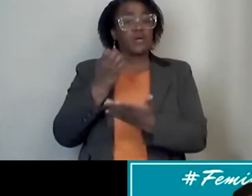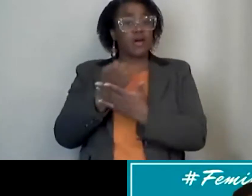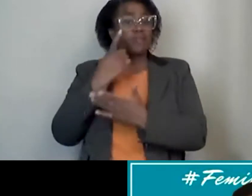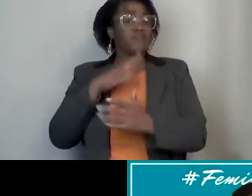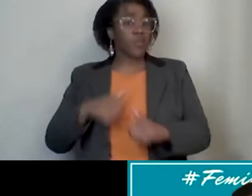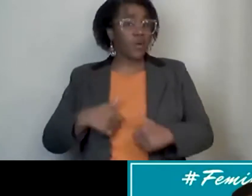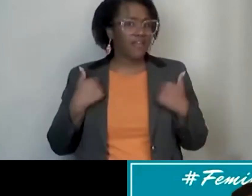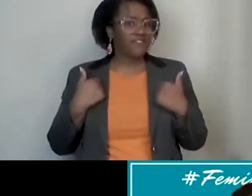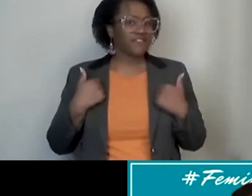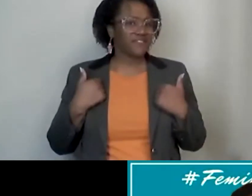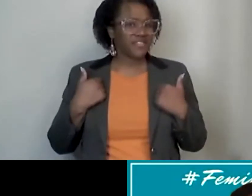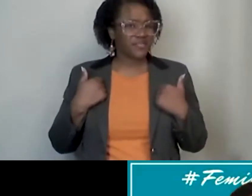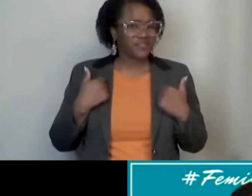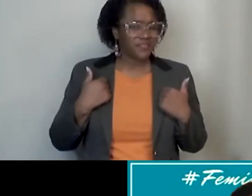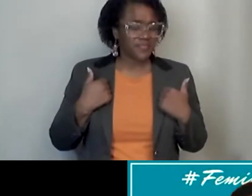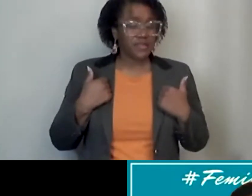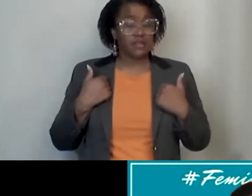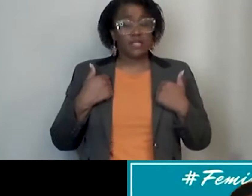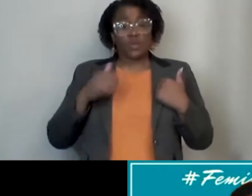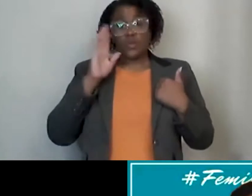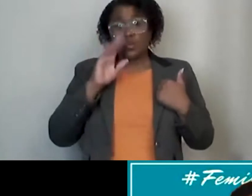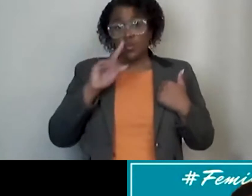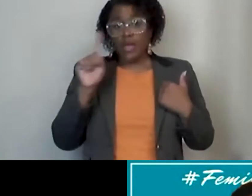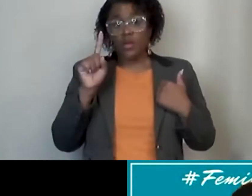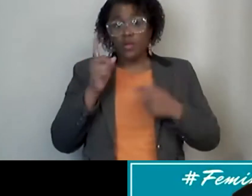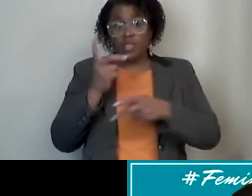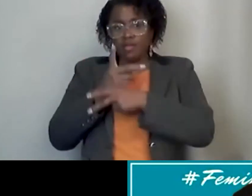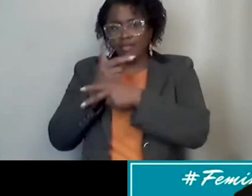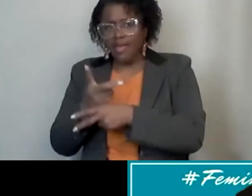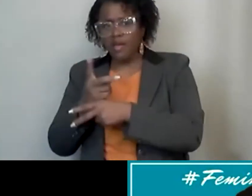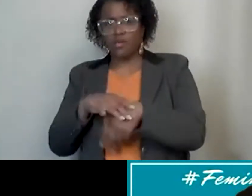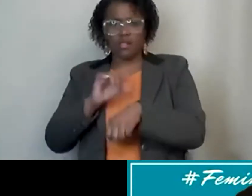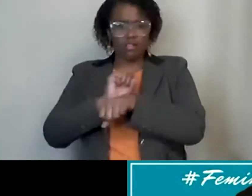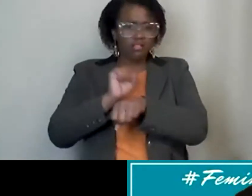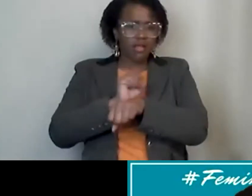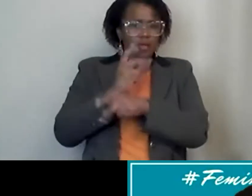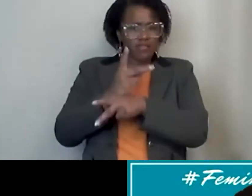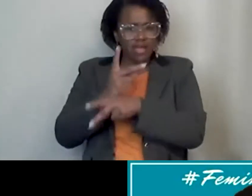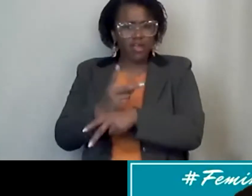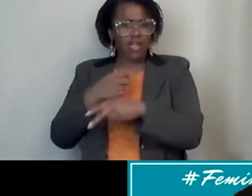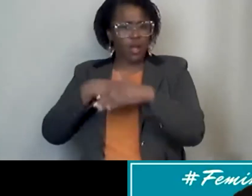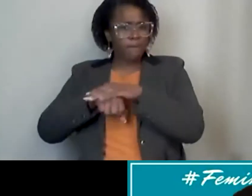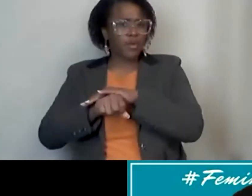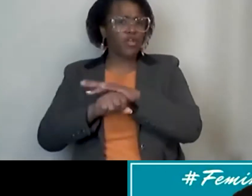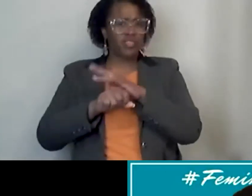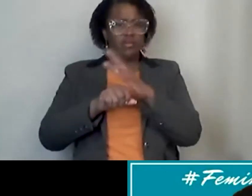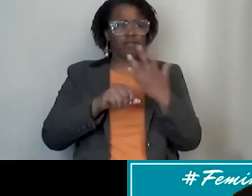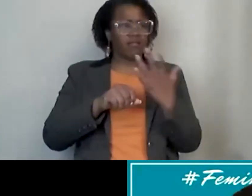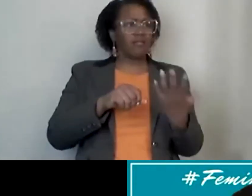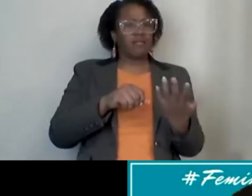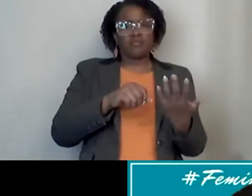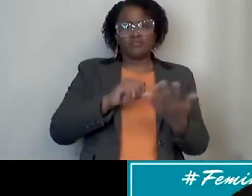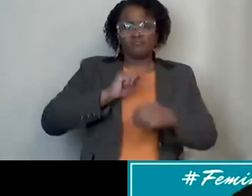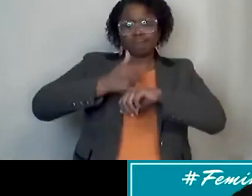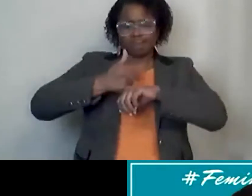where the caring economy, the labor of caring, of birthing, of providing,